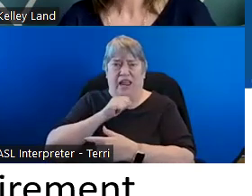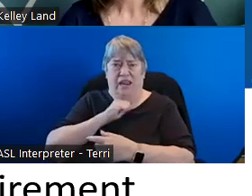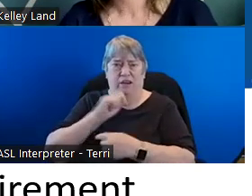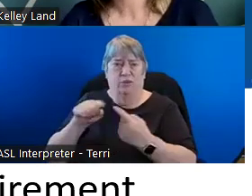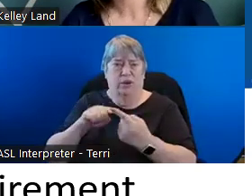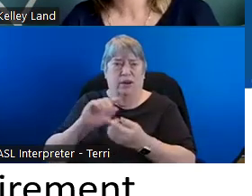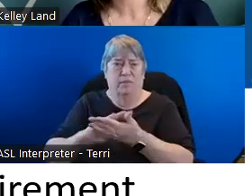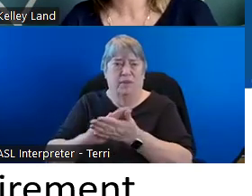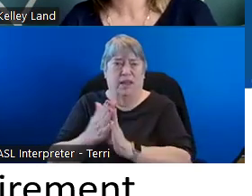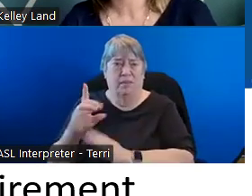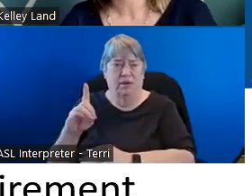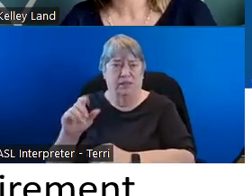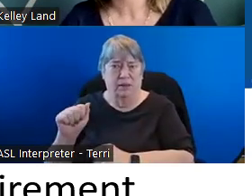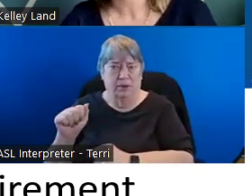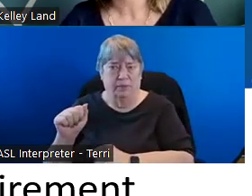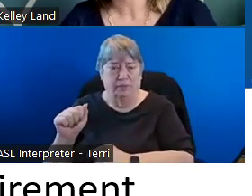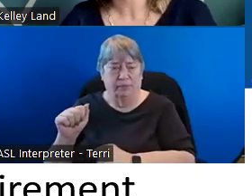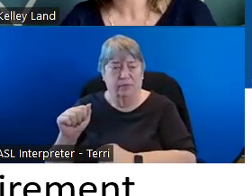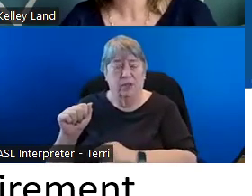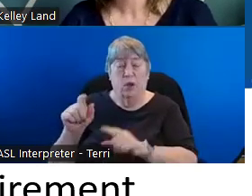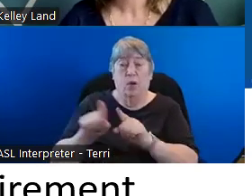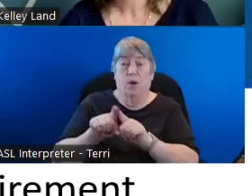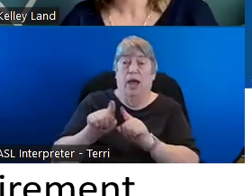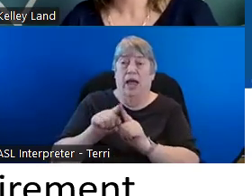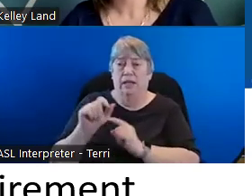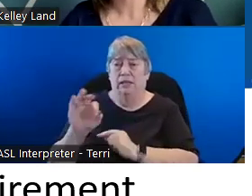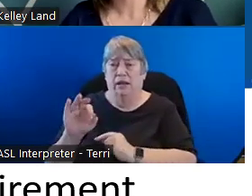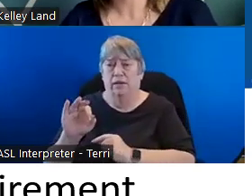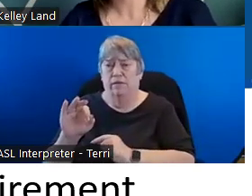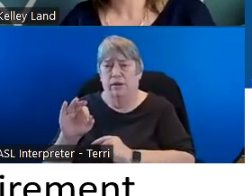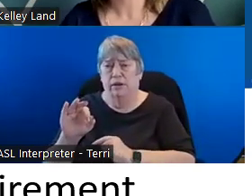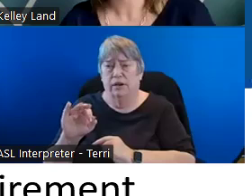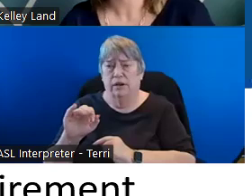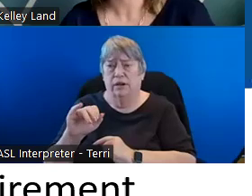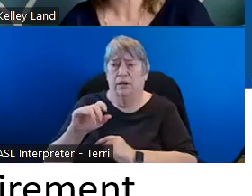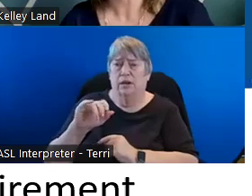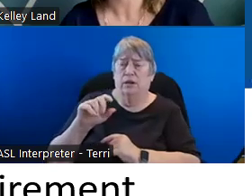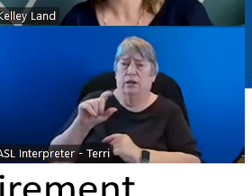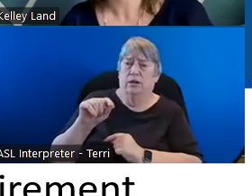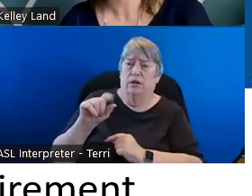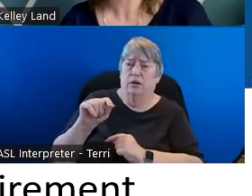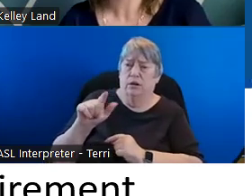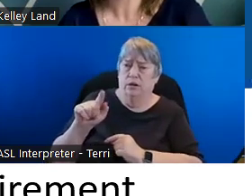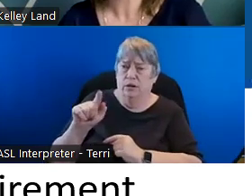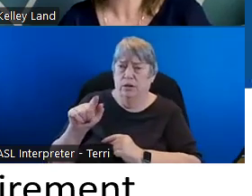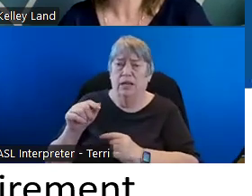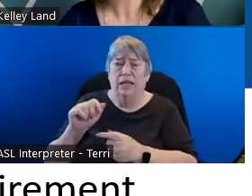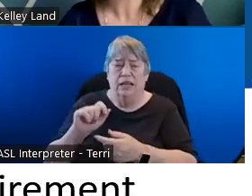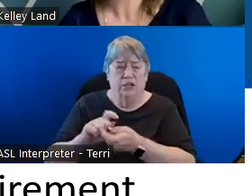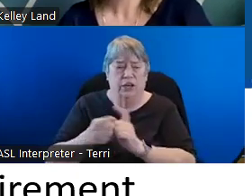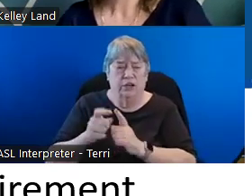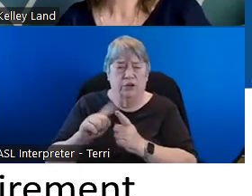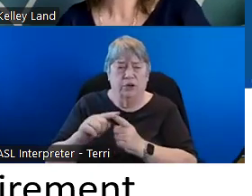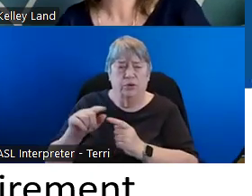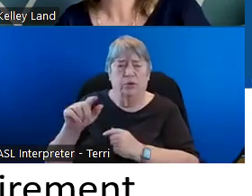So as of January 1st of 2026, the age did get increased to 46. So we still have an age